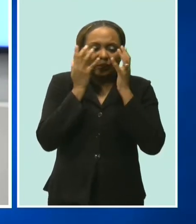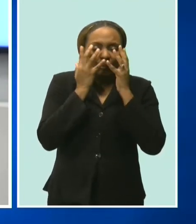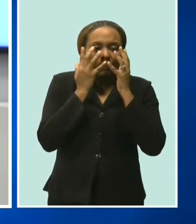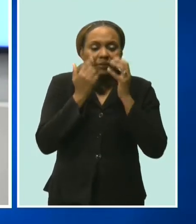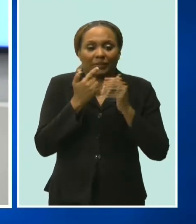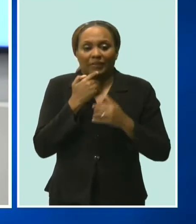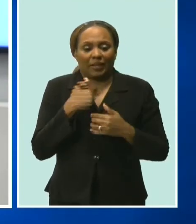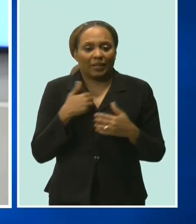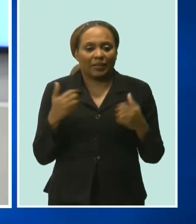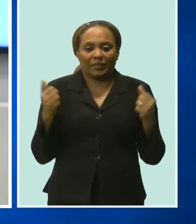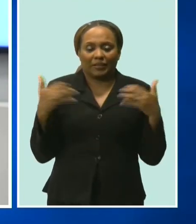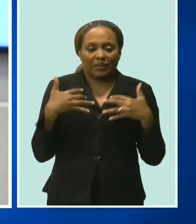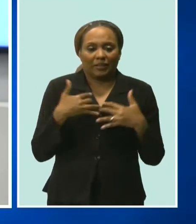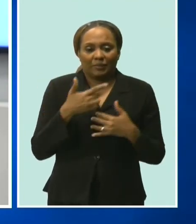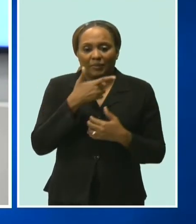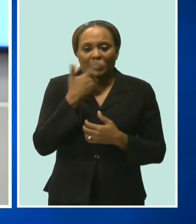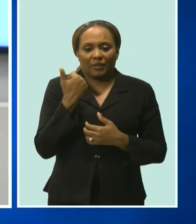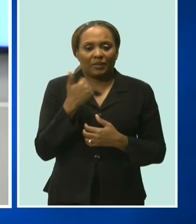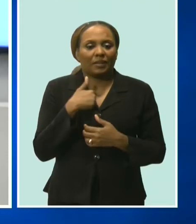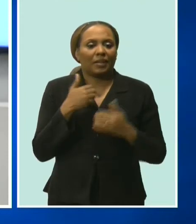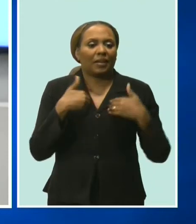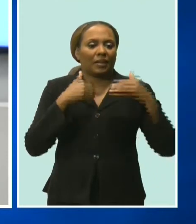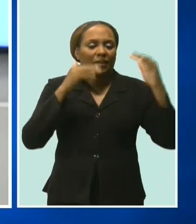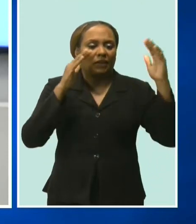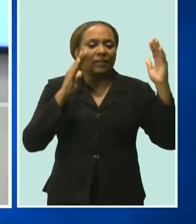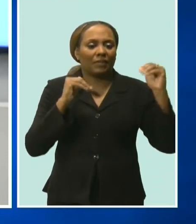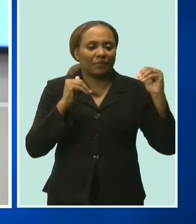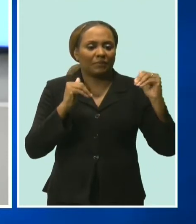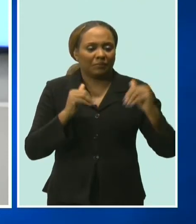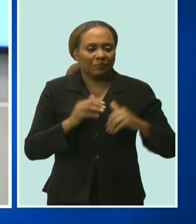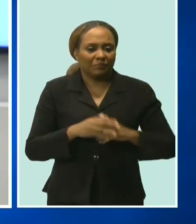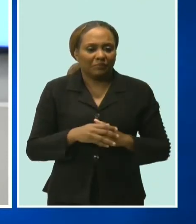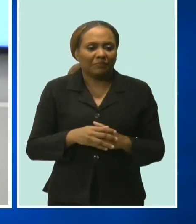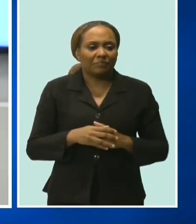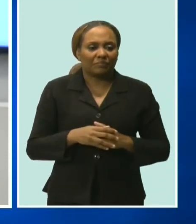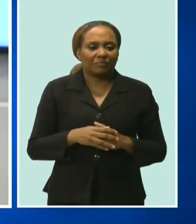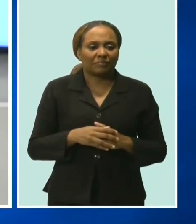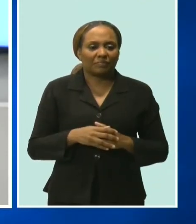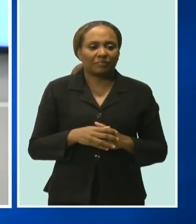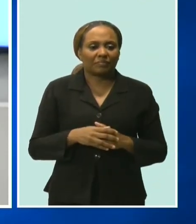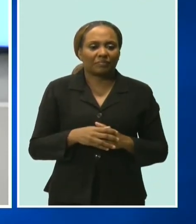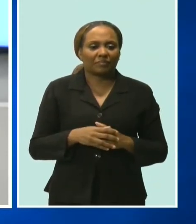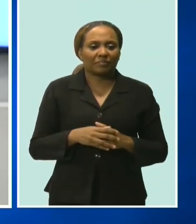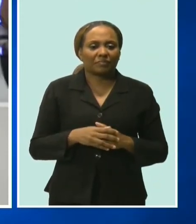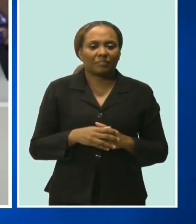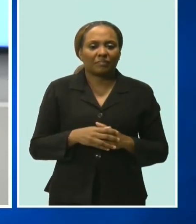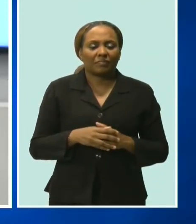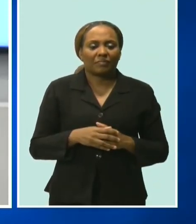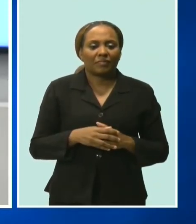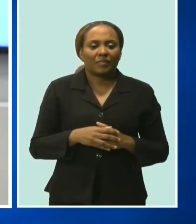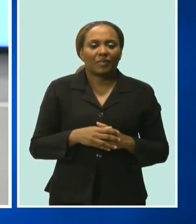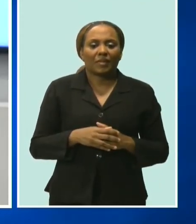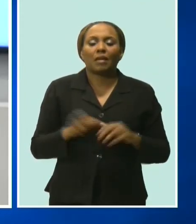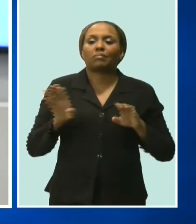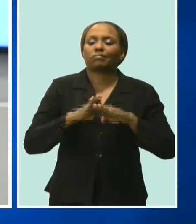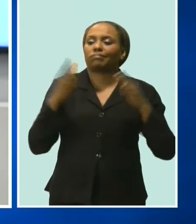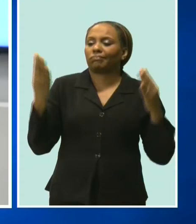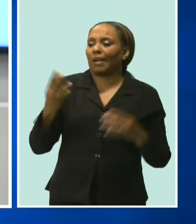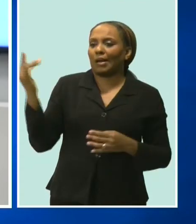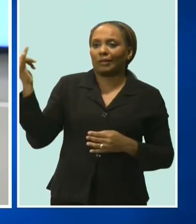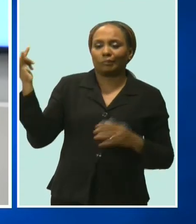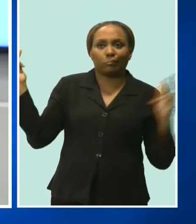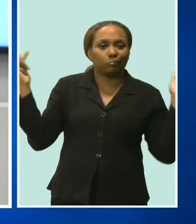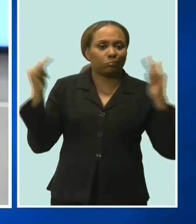because I have hope." And that's what the reopening of the tourism